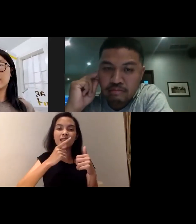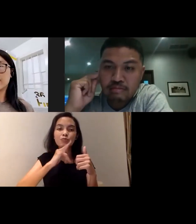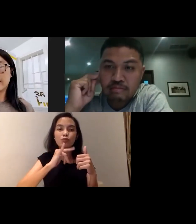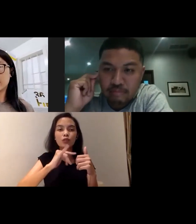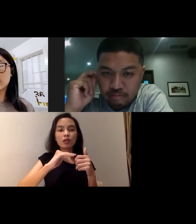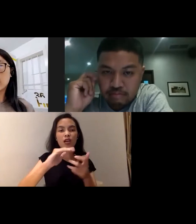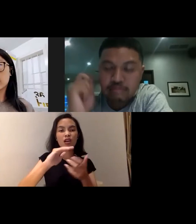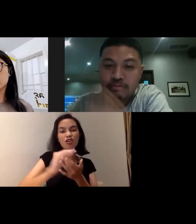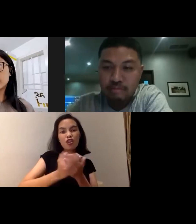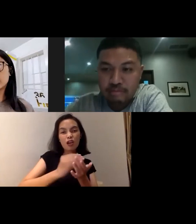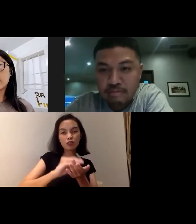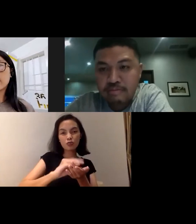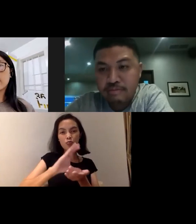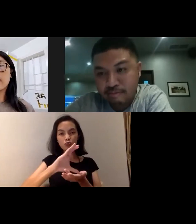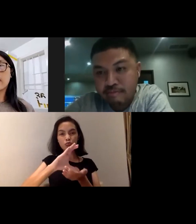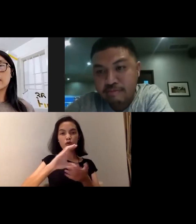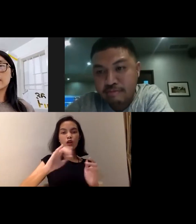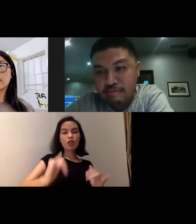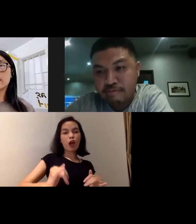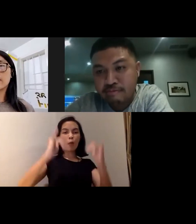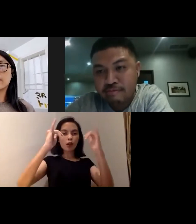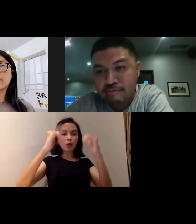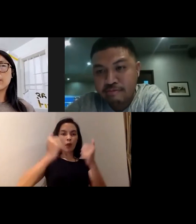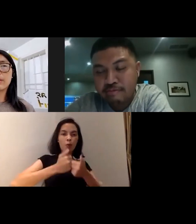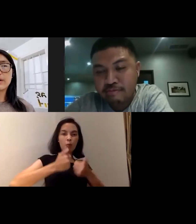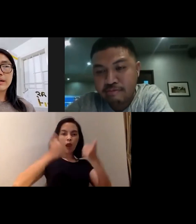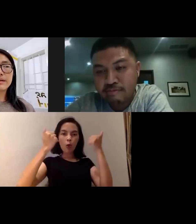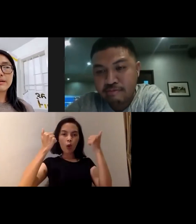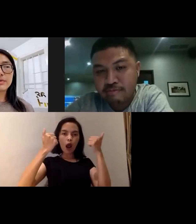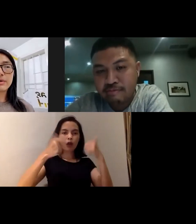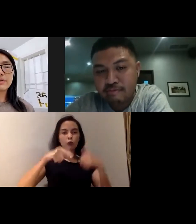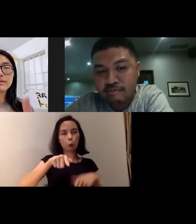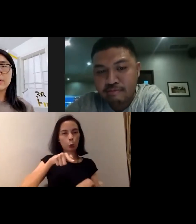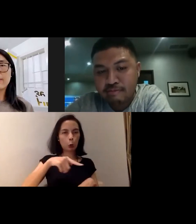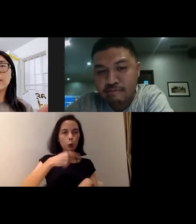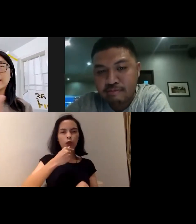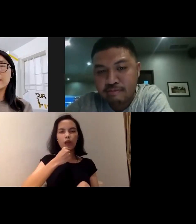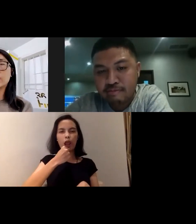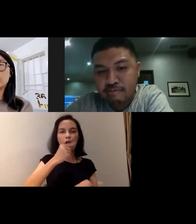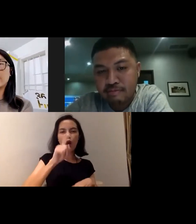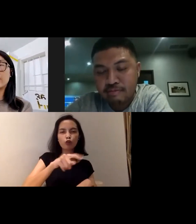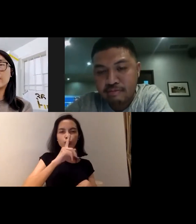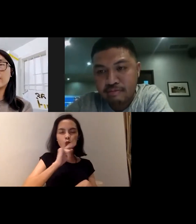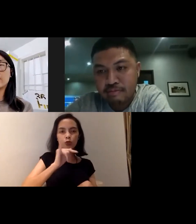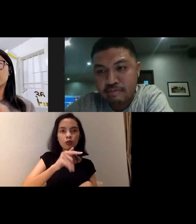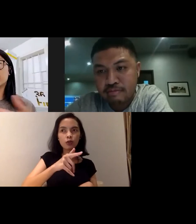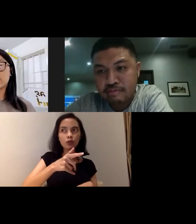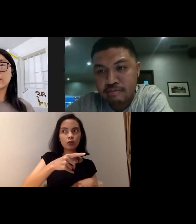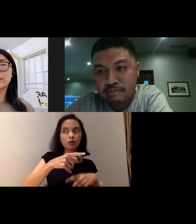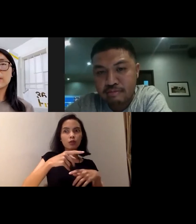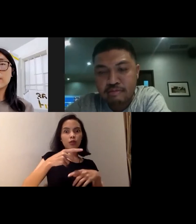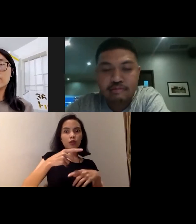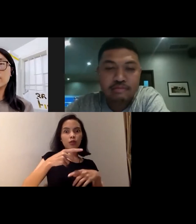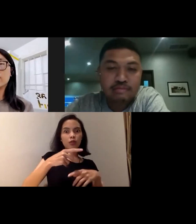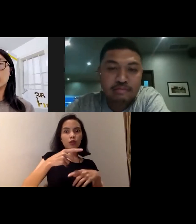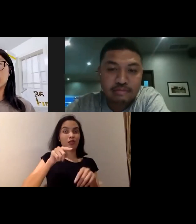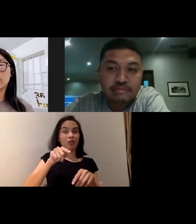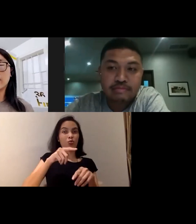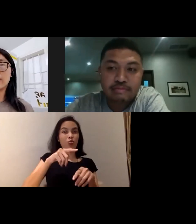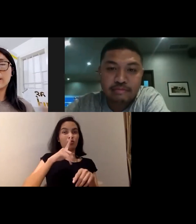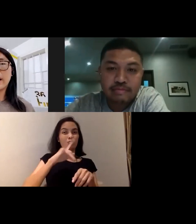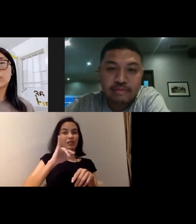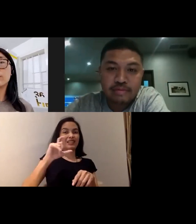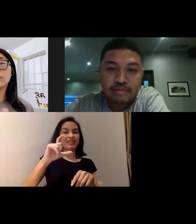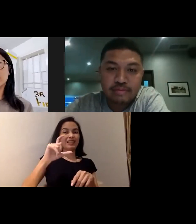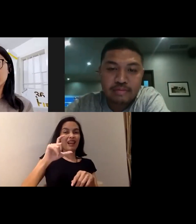know, live in a fancy apartment. And well, again, you are just falling into the stereotypical